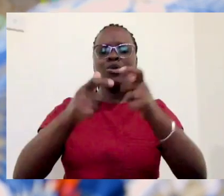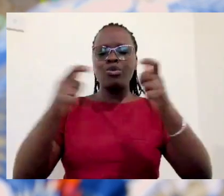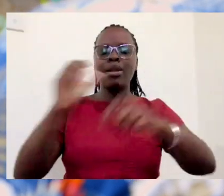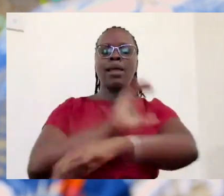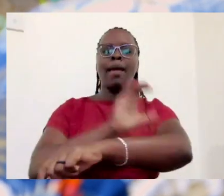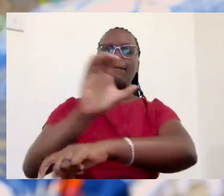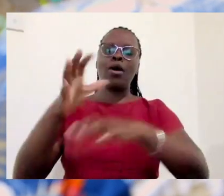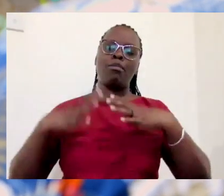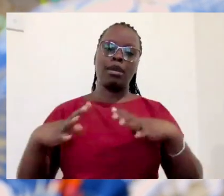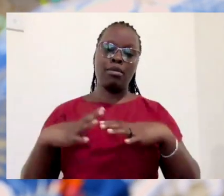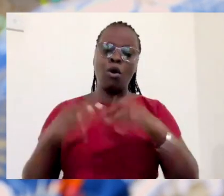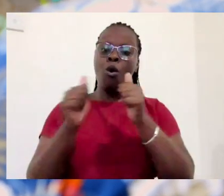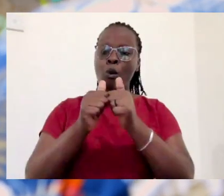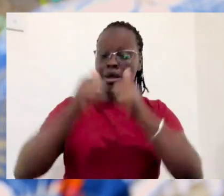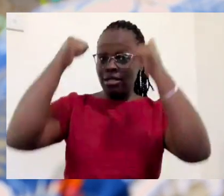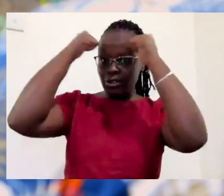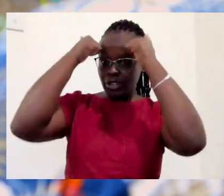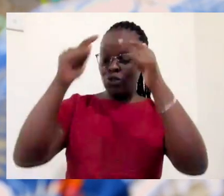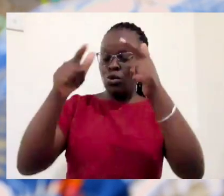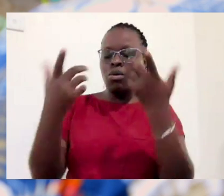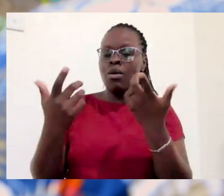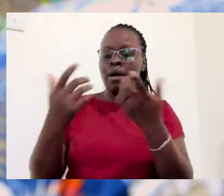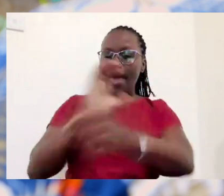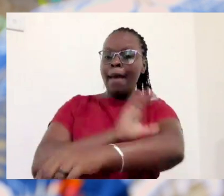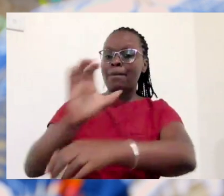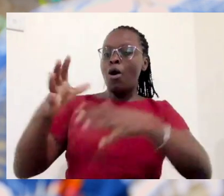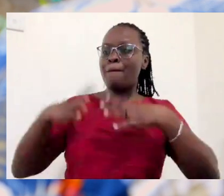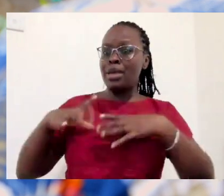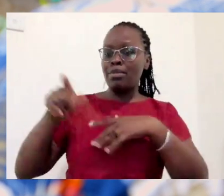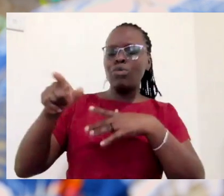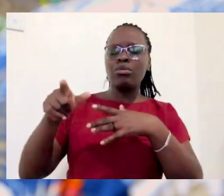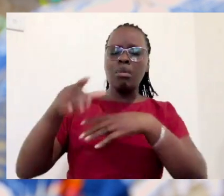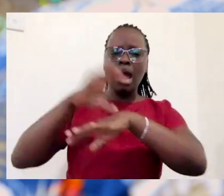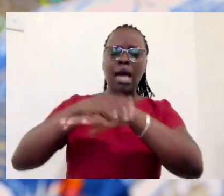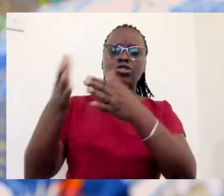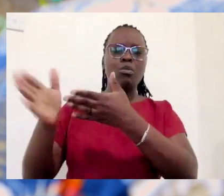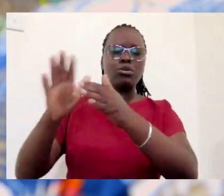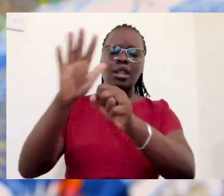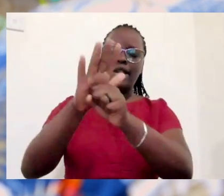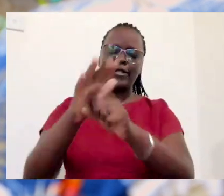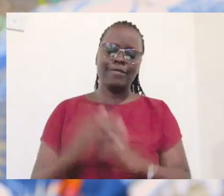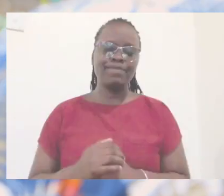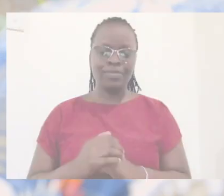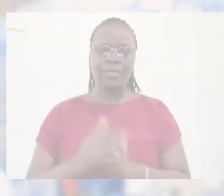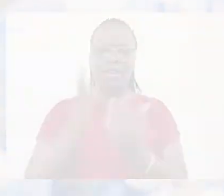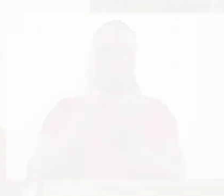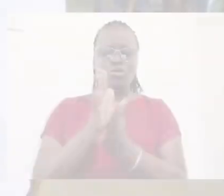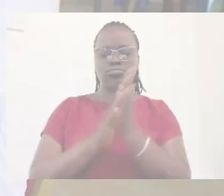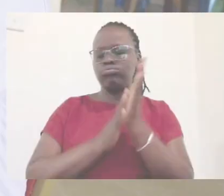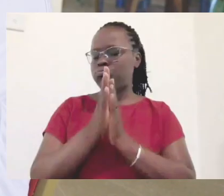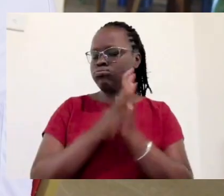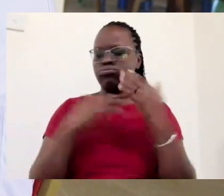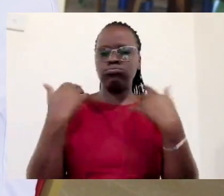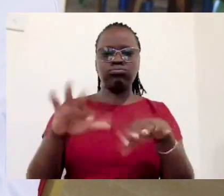the people, because with education you allow people to massive opportunities.